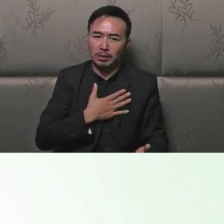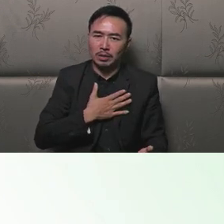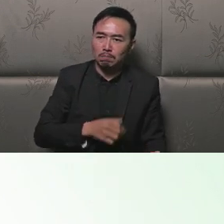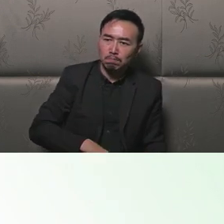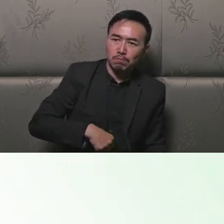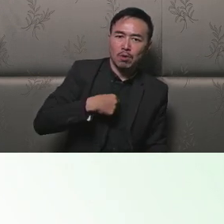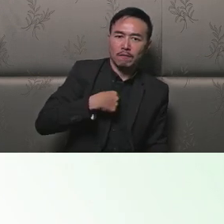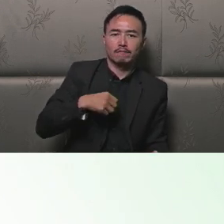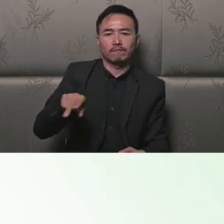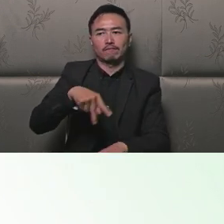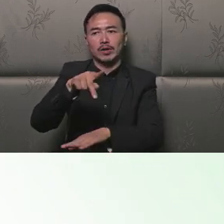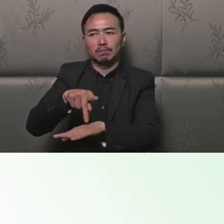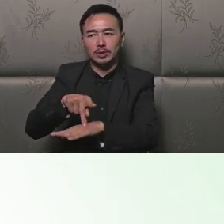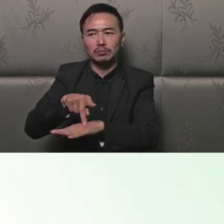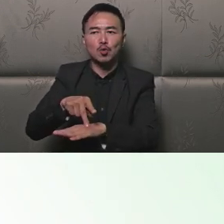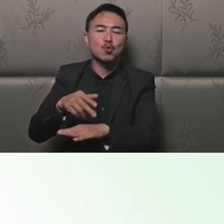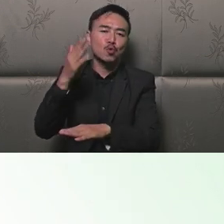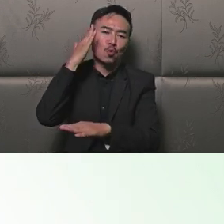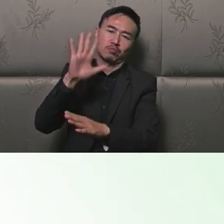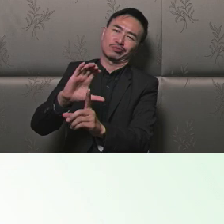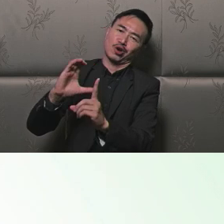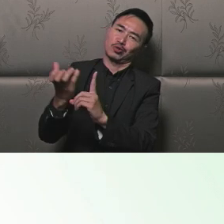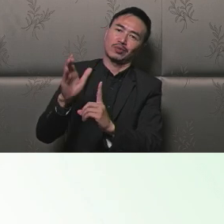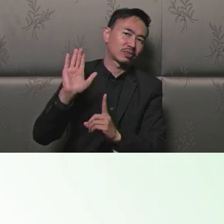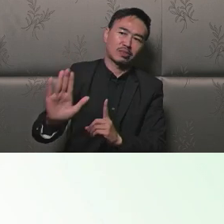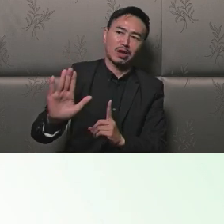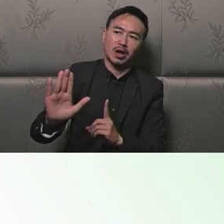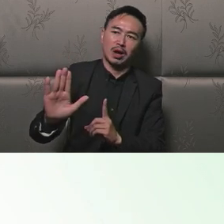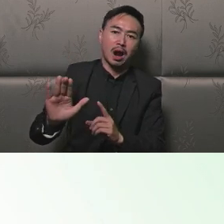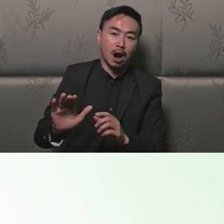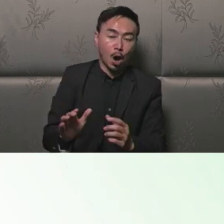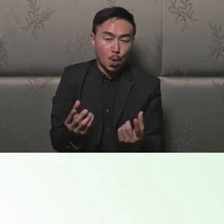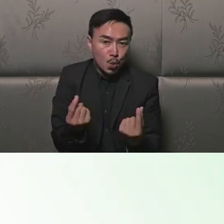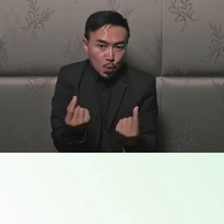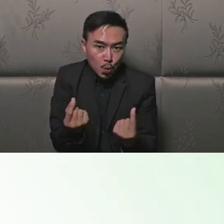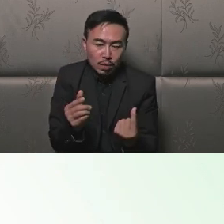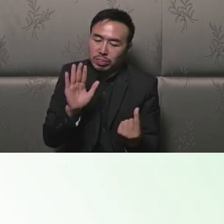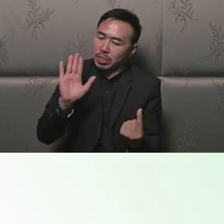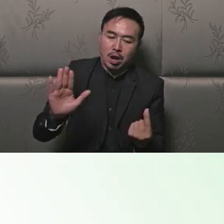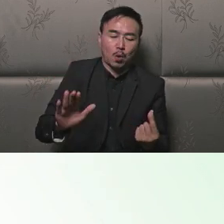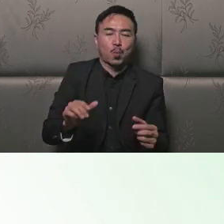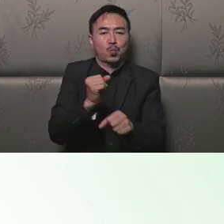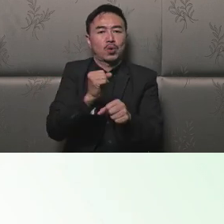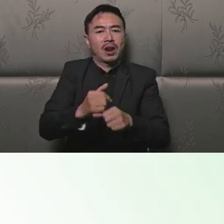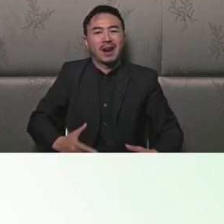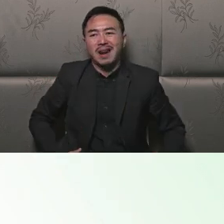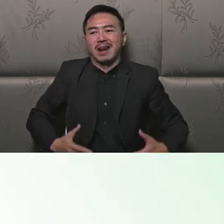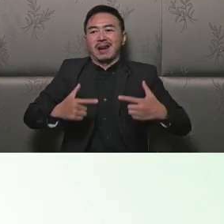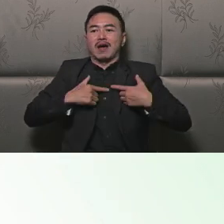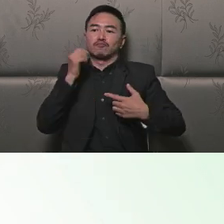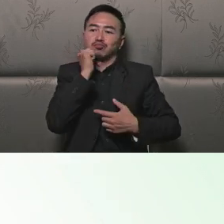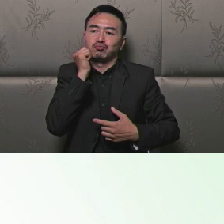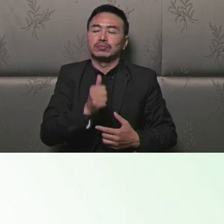So I am now sharing with you the method, the key steps or stages in